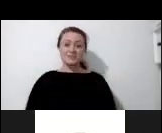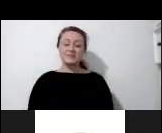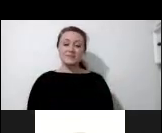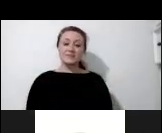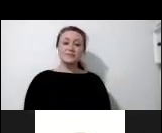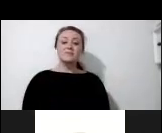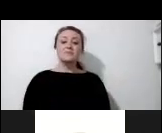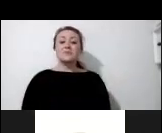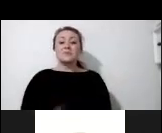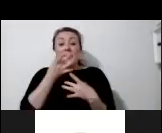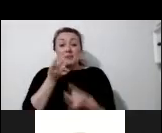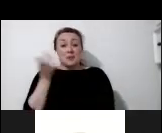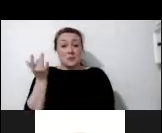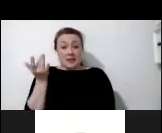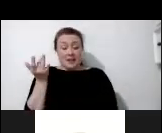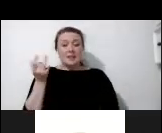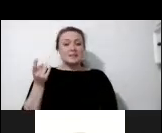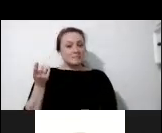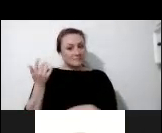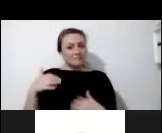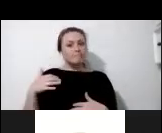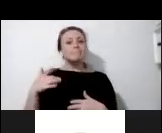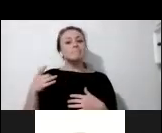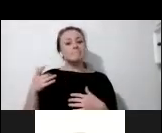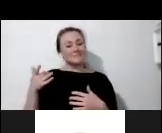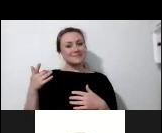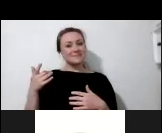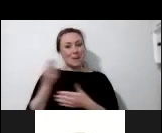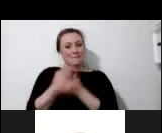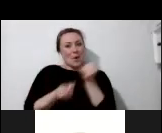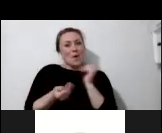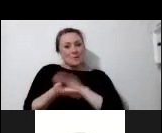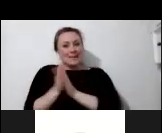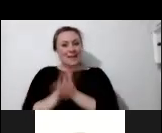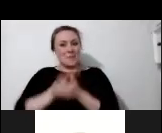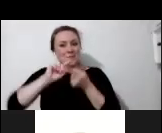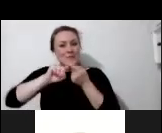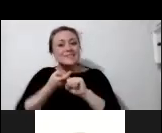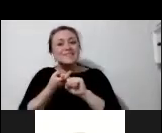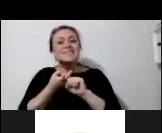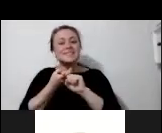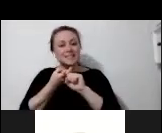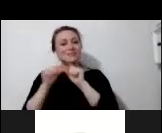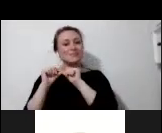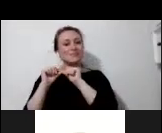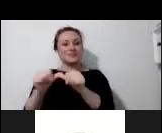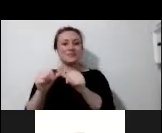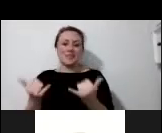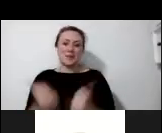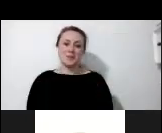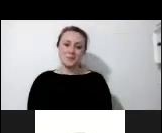I think through WhatsApp and that, they develop a friendship that then continue. The interesting thing